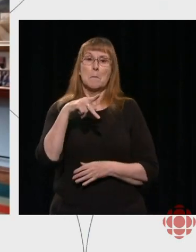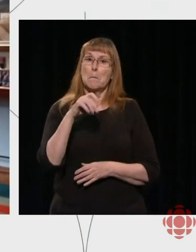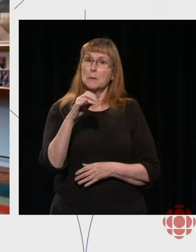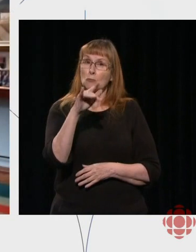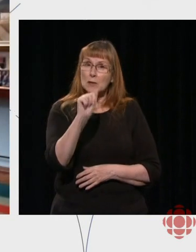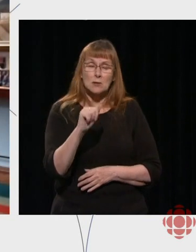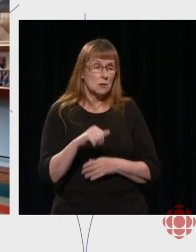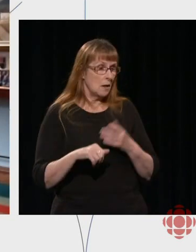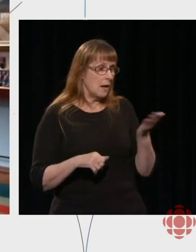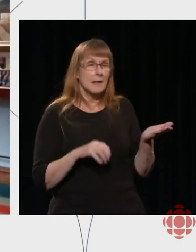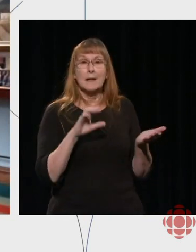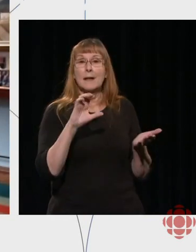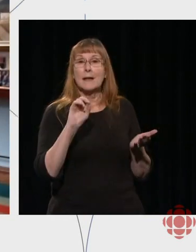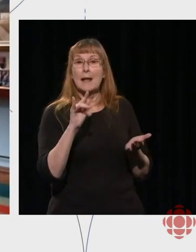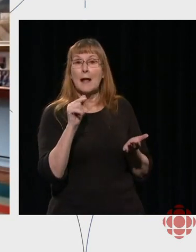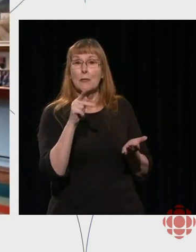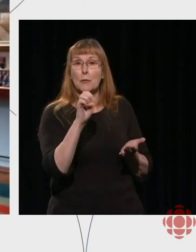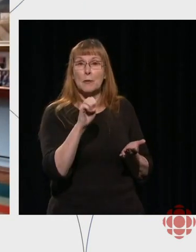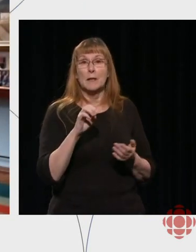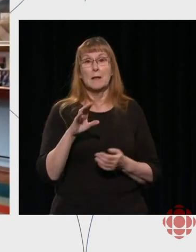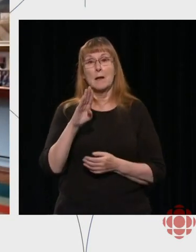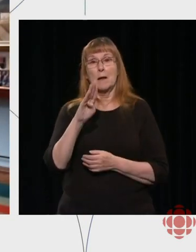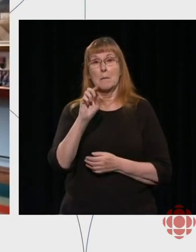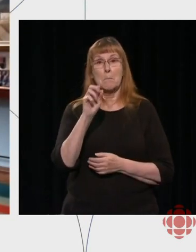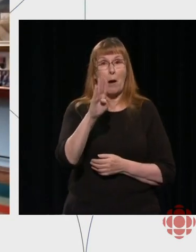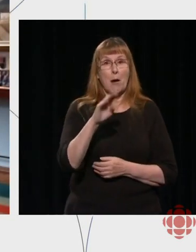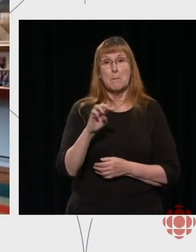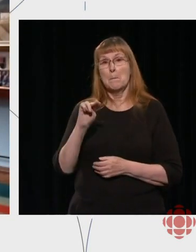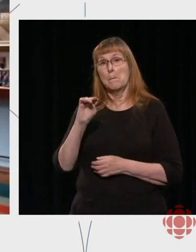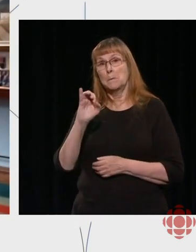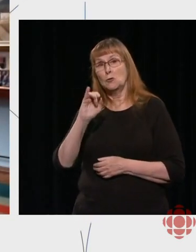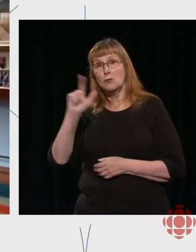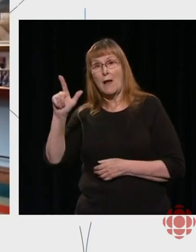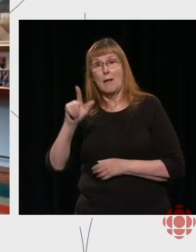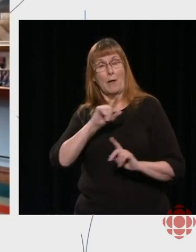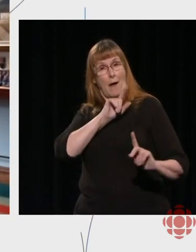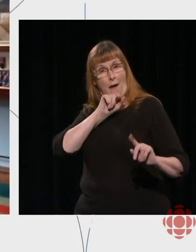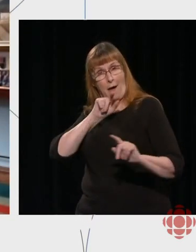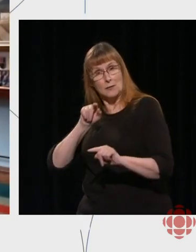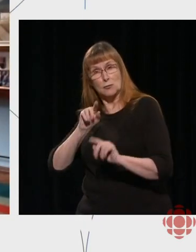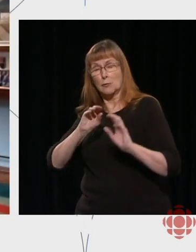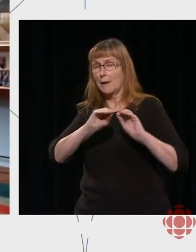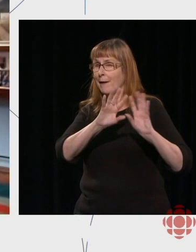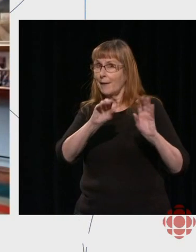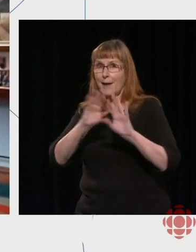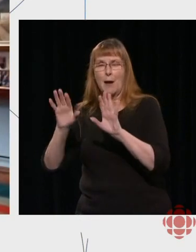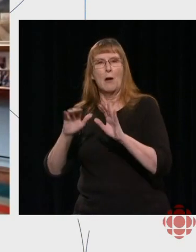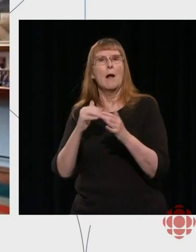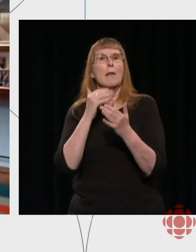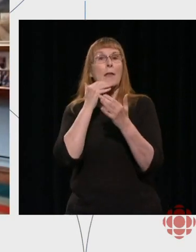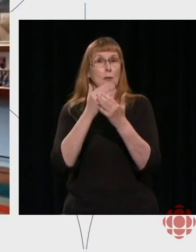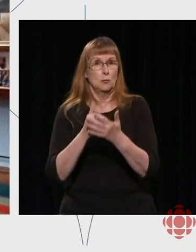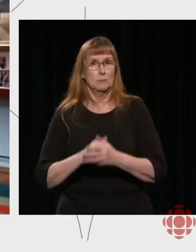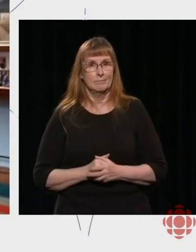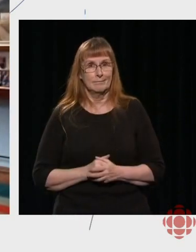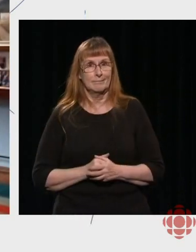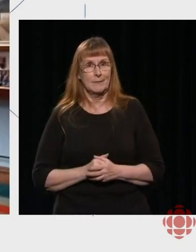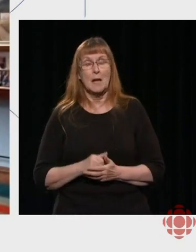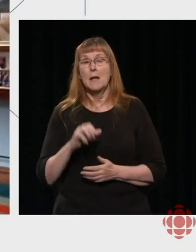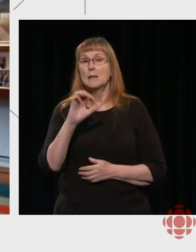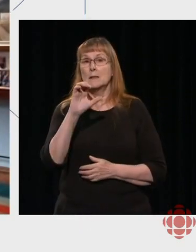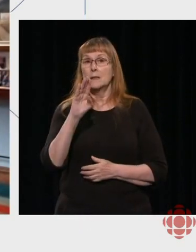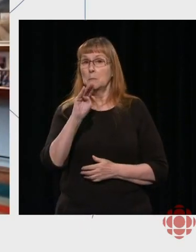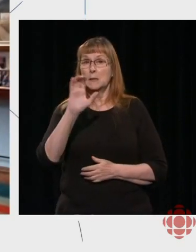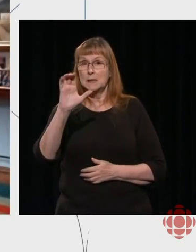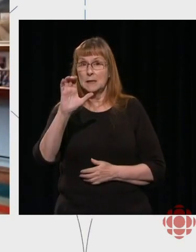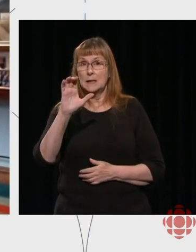the clarity of their answers. So CBC Radio-Canada, it